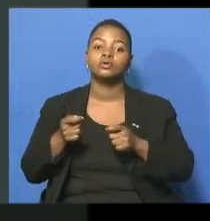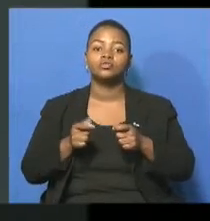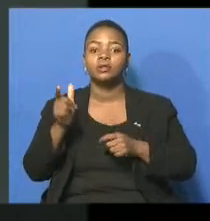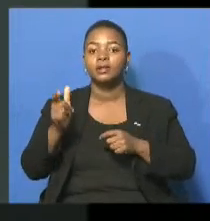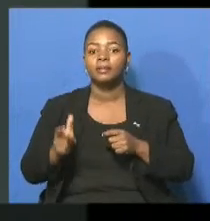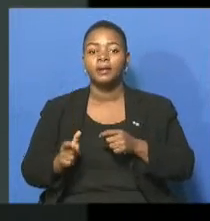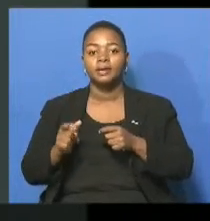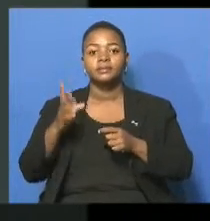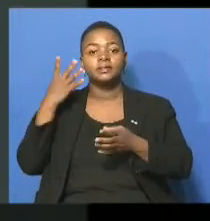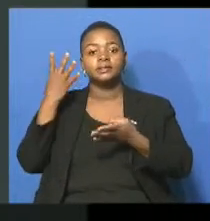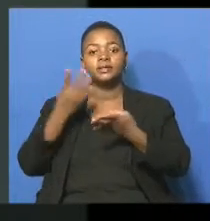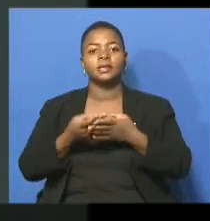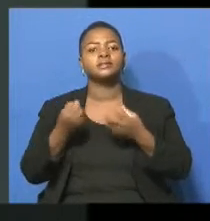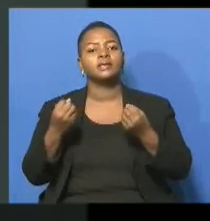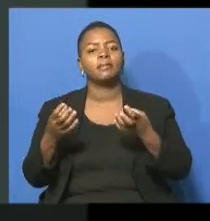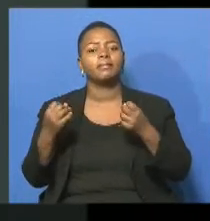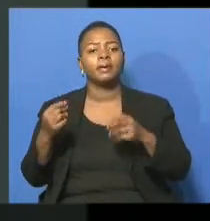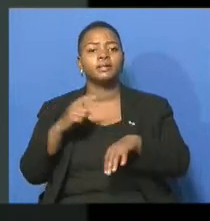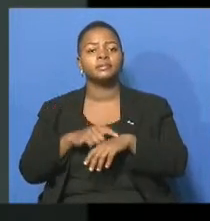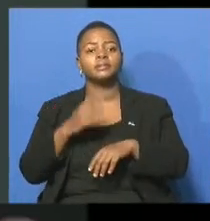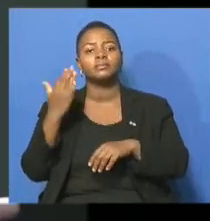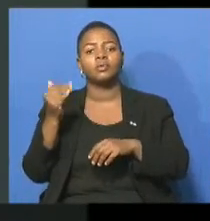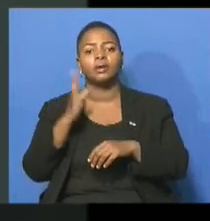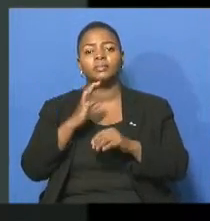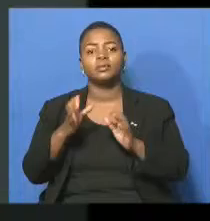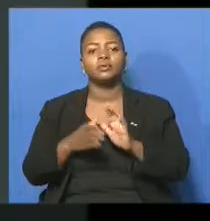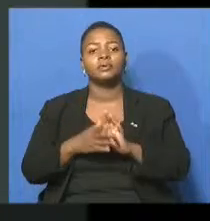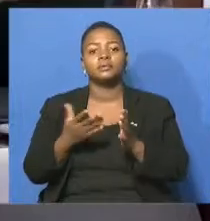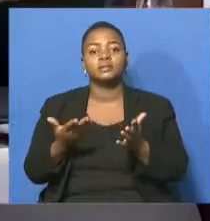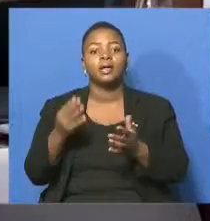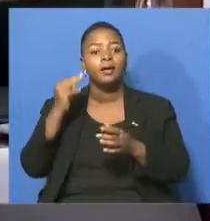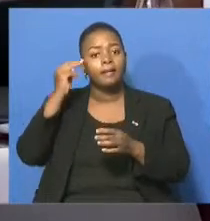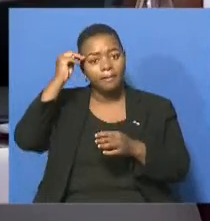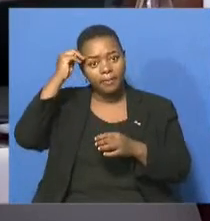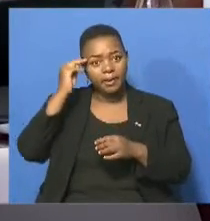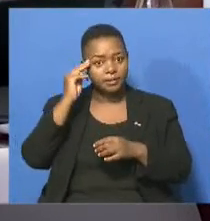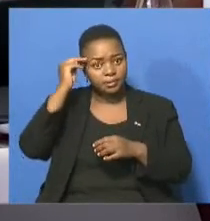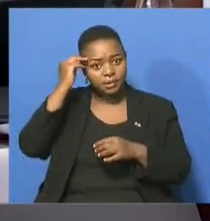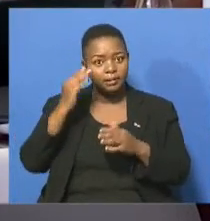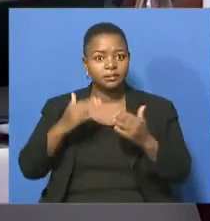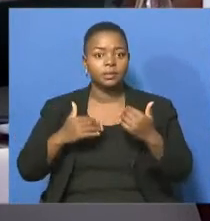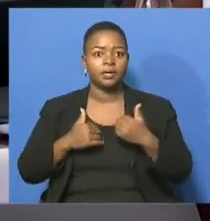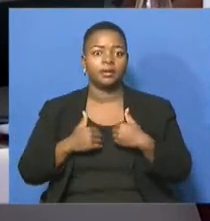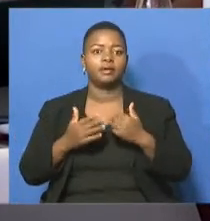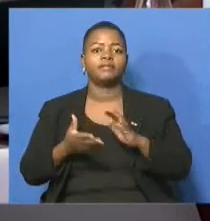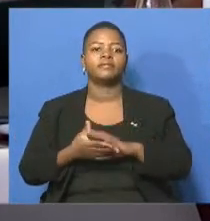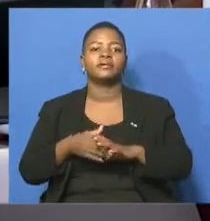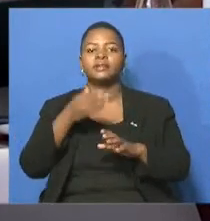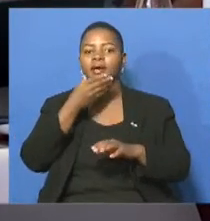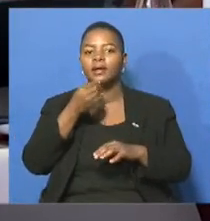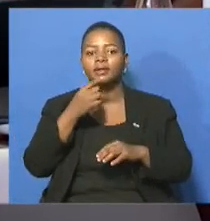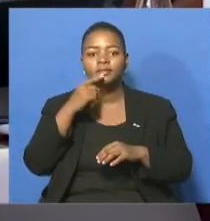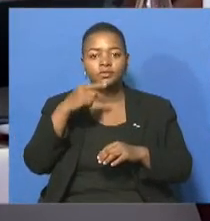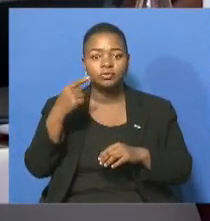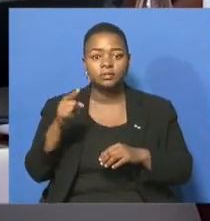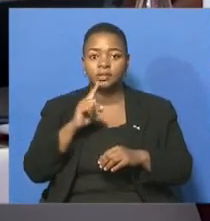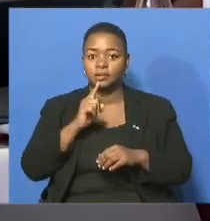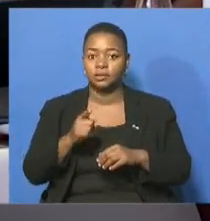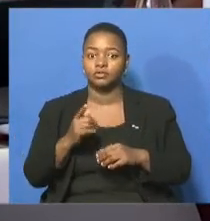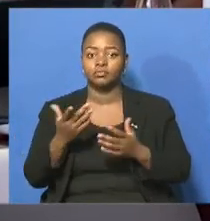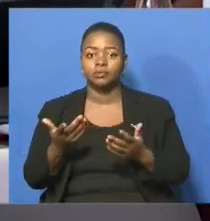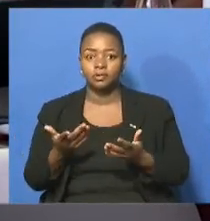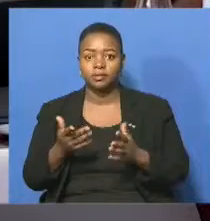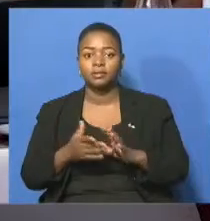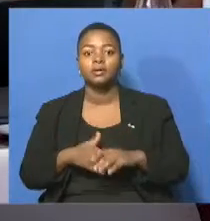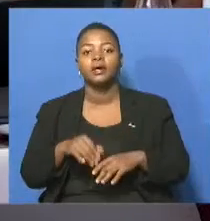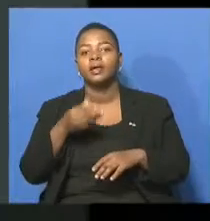arrested. A lot of the times, because they are vulnerable mentally, they are easy to confess, they are easy